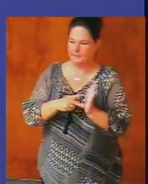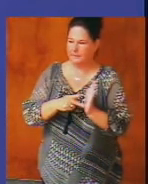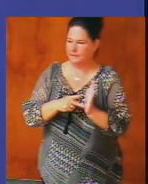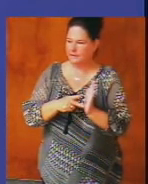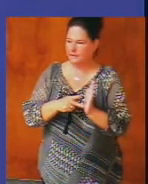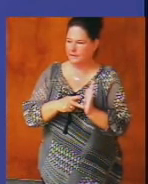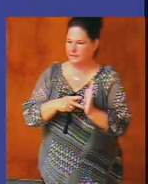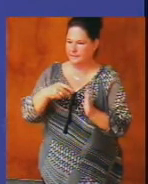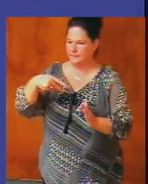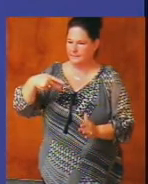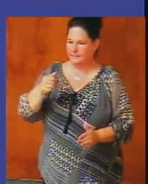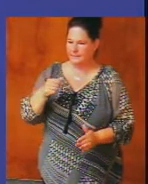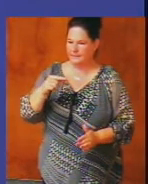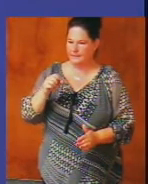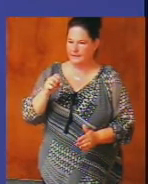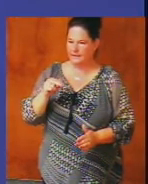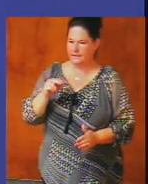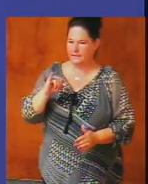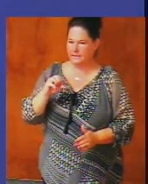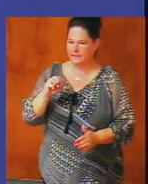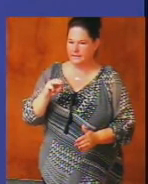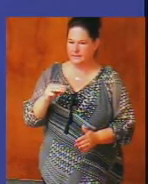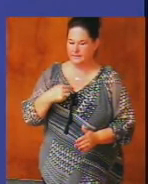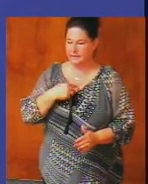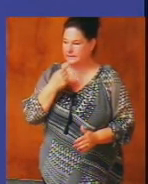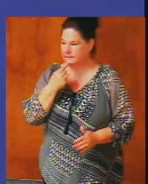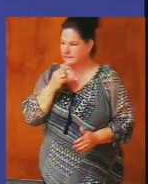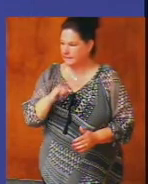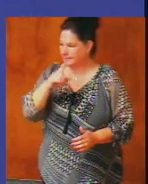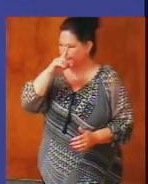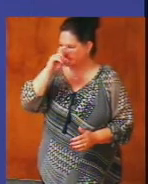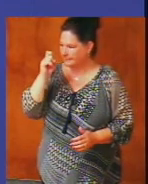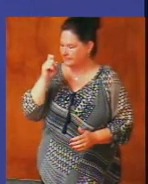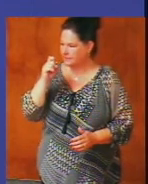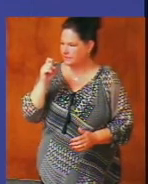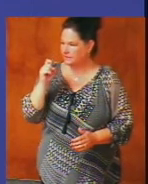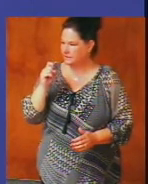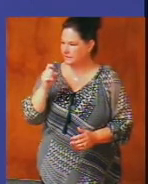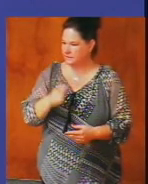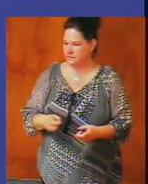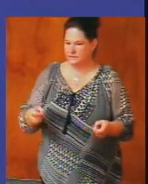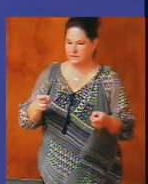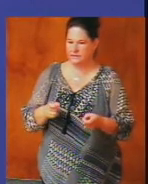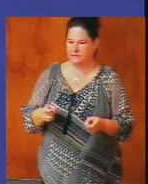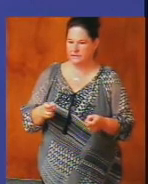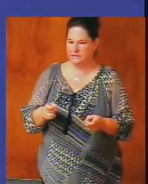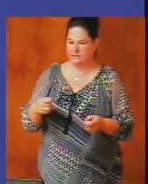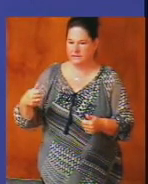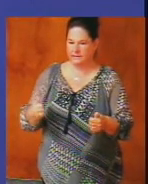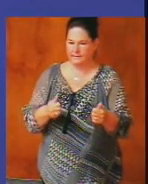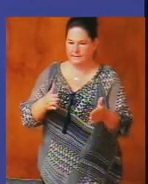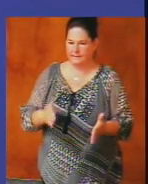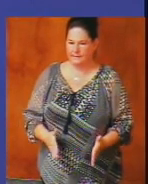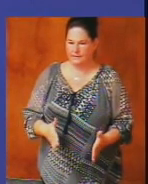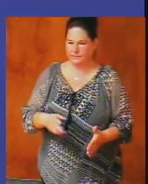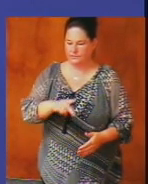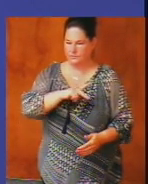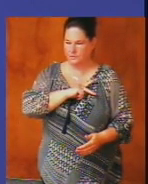to paganism. I say that because the sins that the Apostle